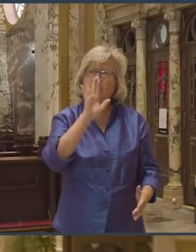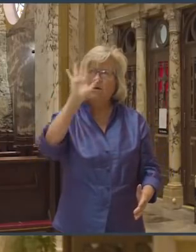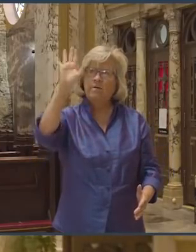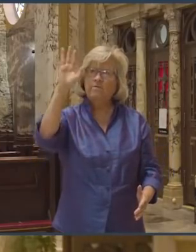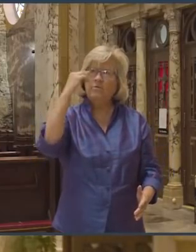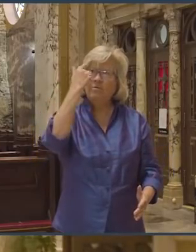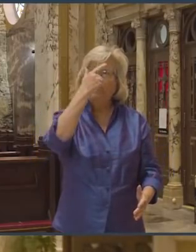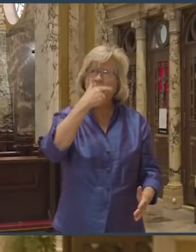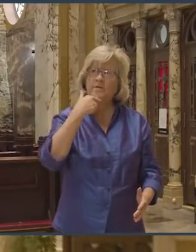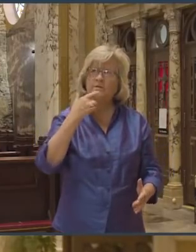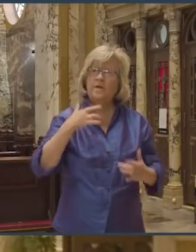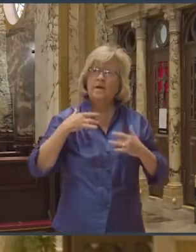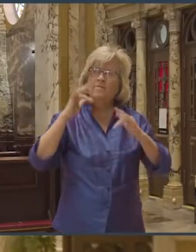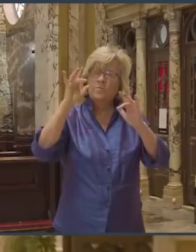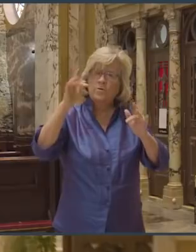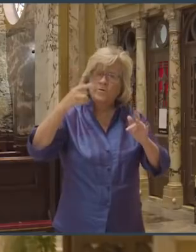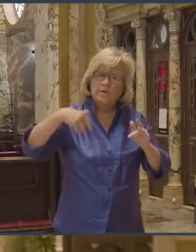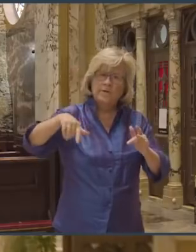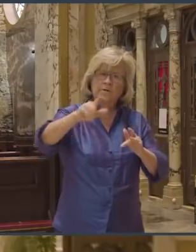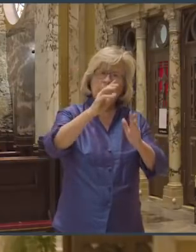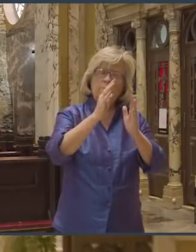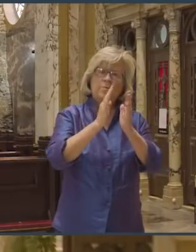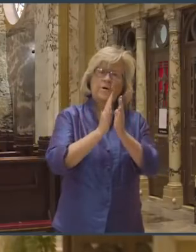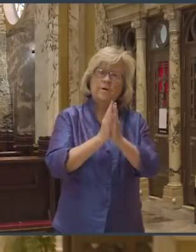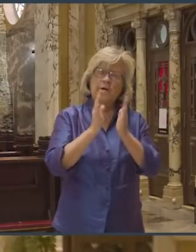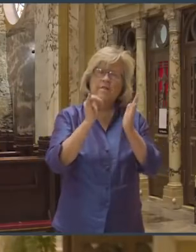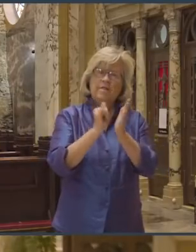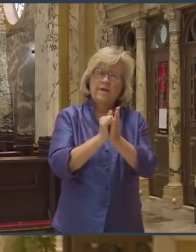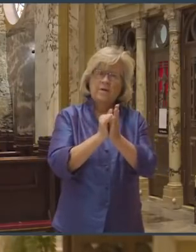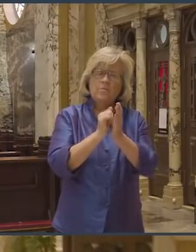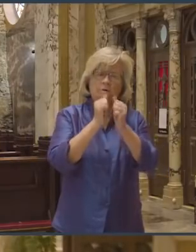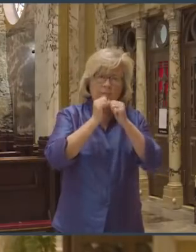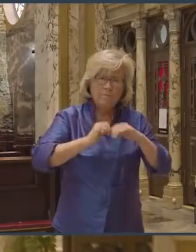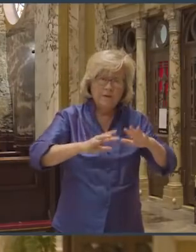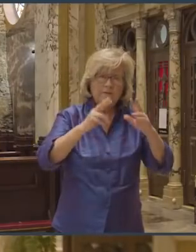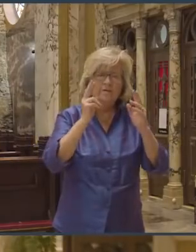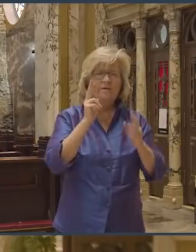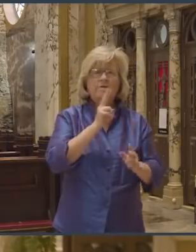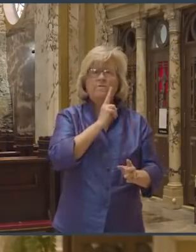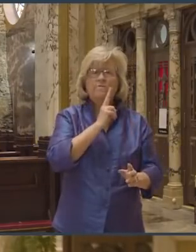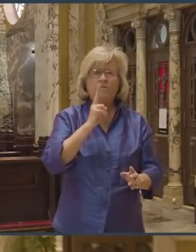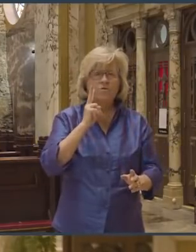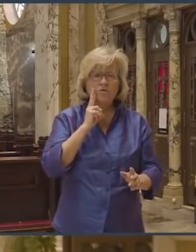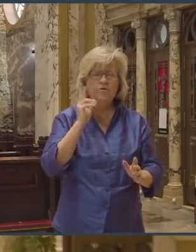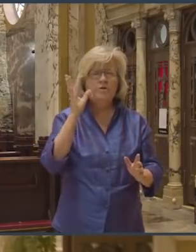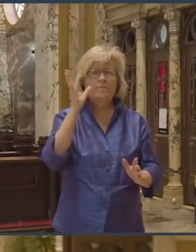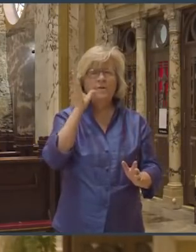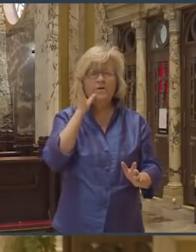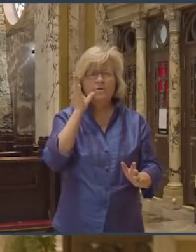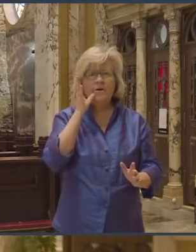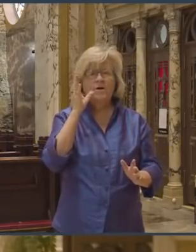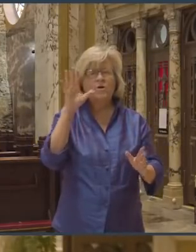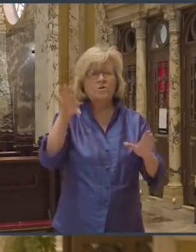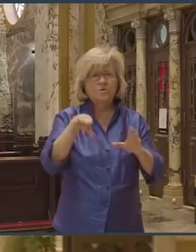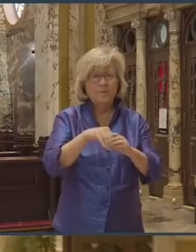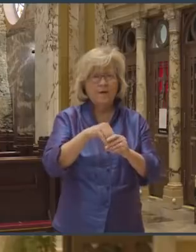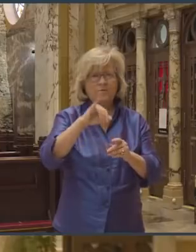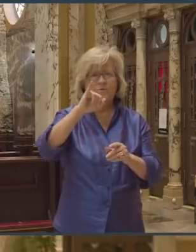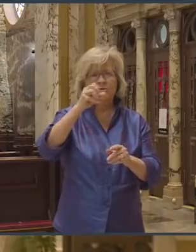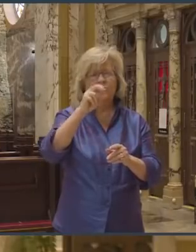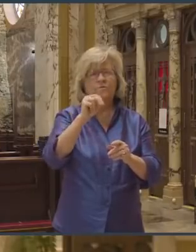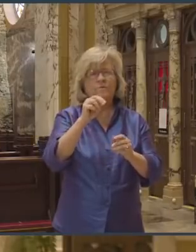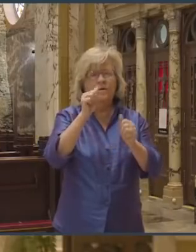Have mercy on us all, we pray, that with the Blessed Virgin Mary, Mother of God, with Blessed Joseph, her spouse, with the